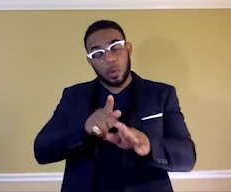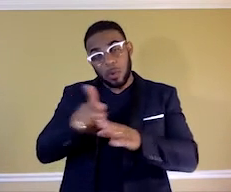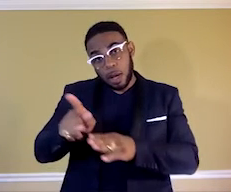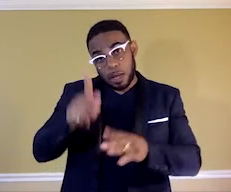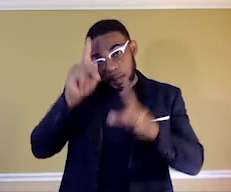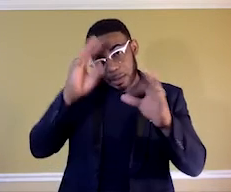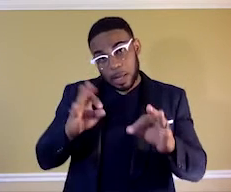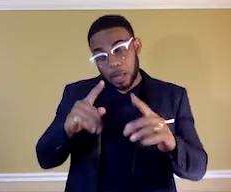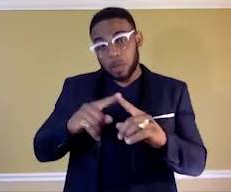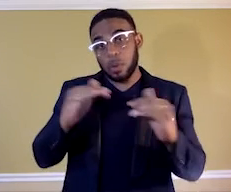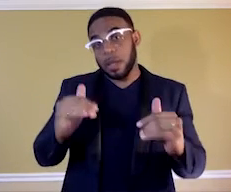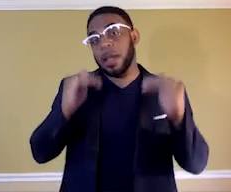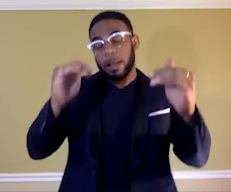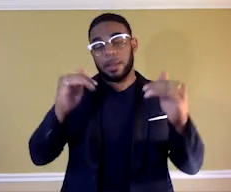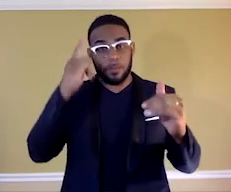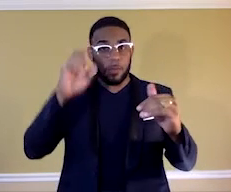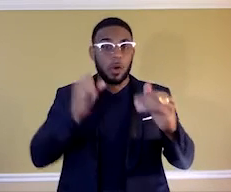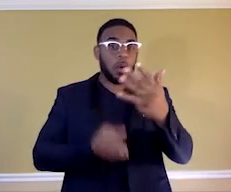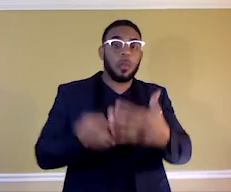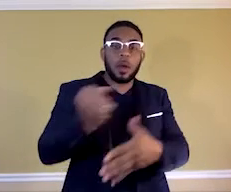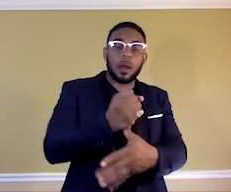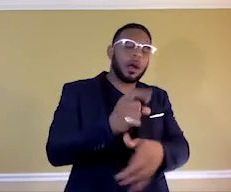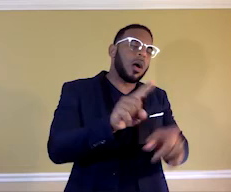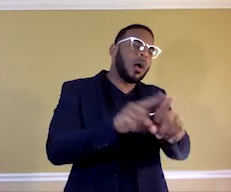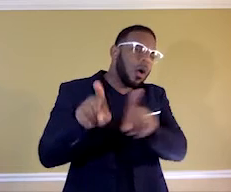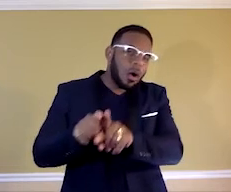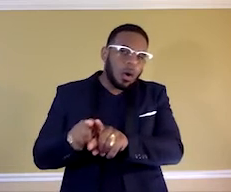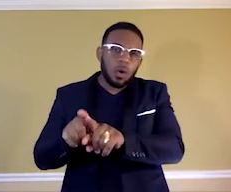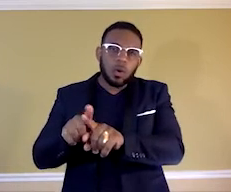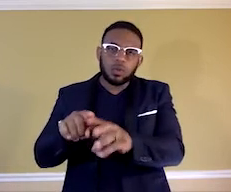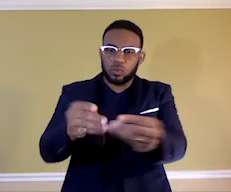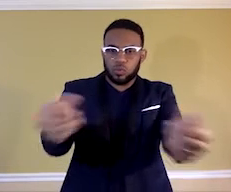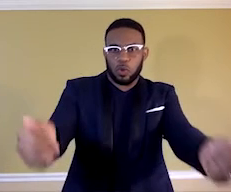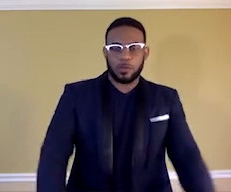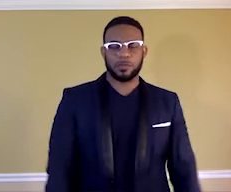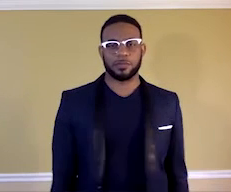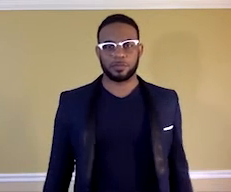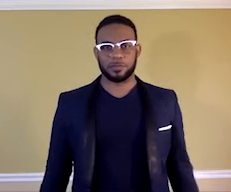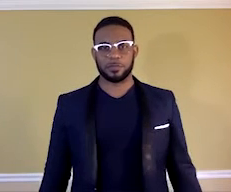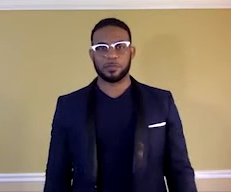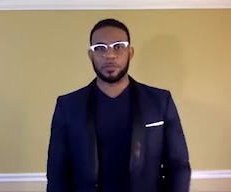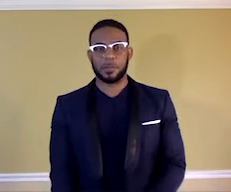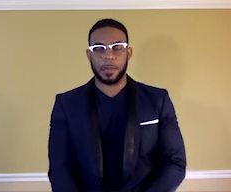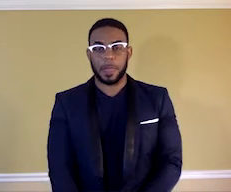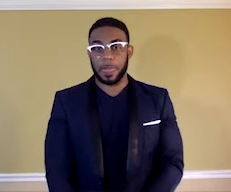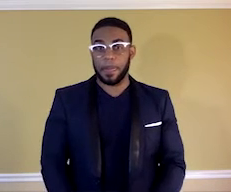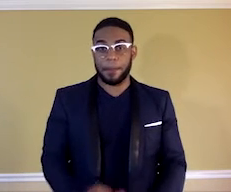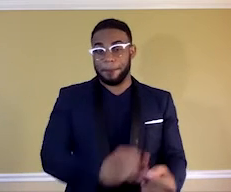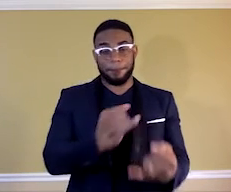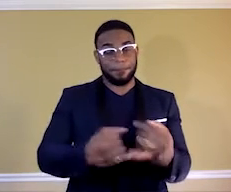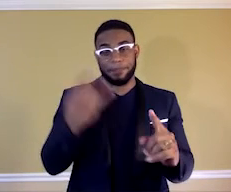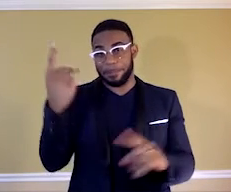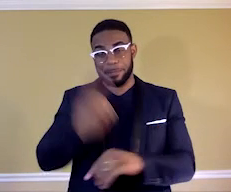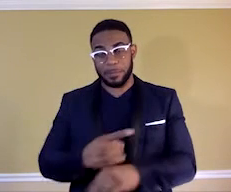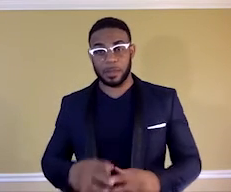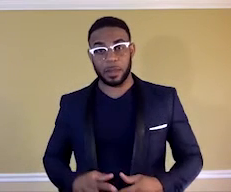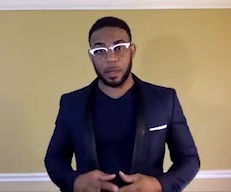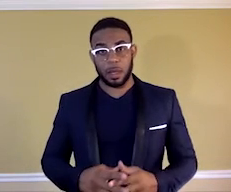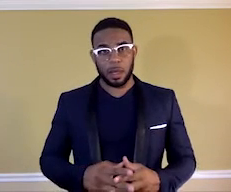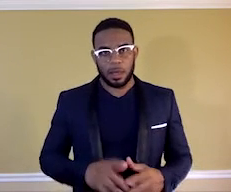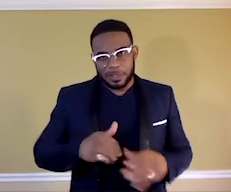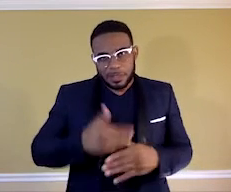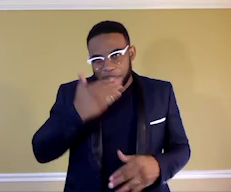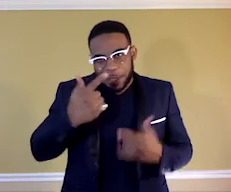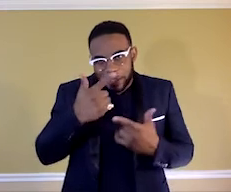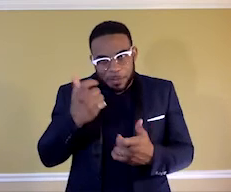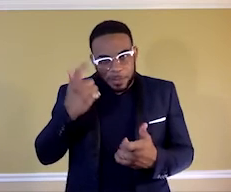professionals choose to elevate in terms of priority and ultimately to solve. At the end of the day, it's in the